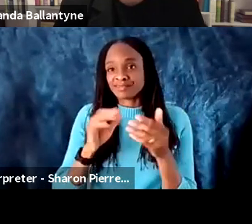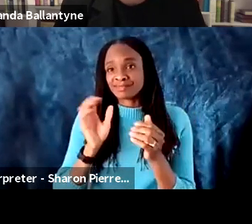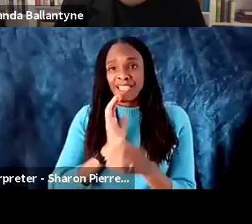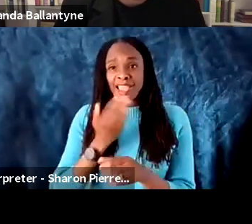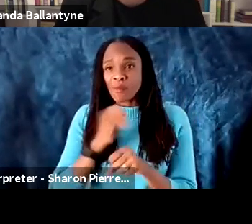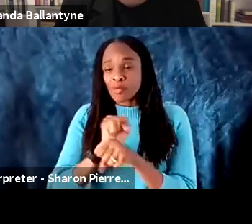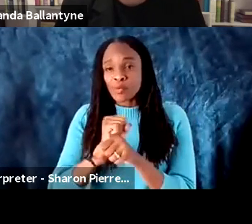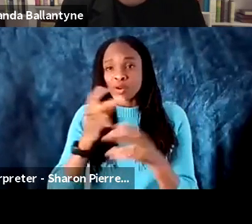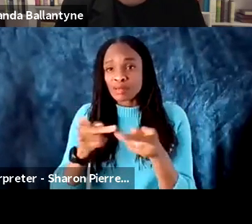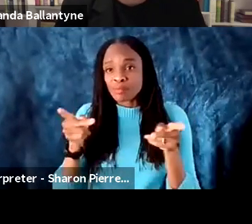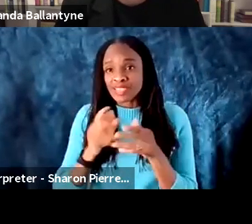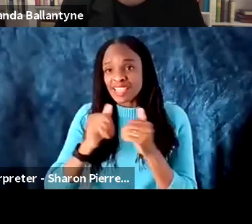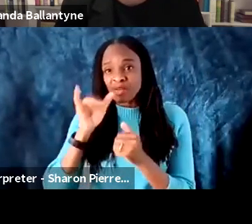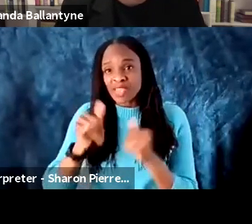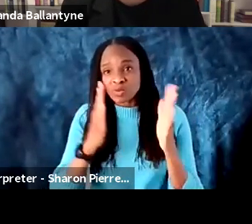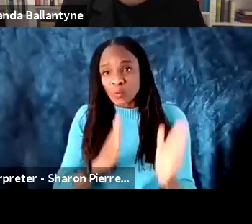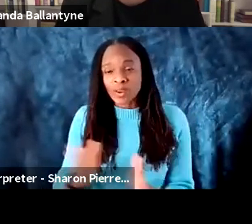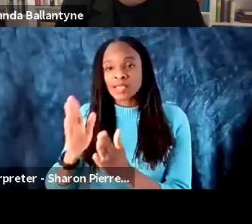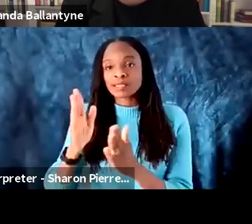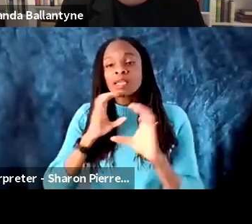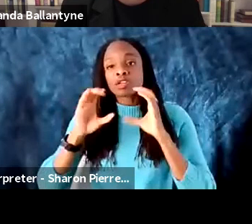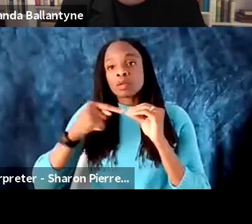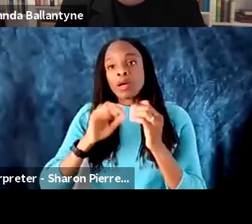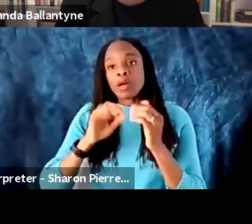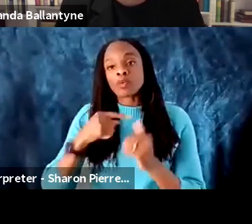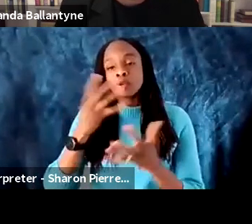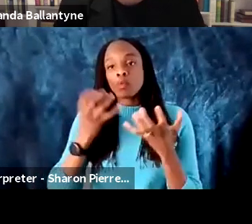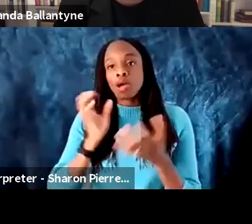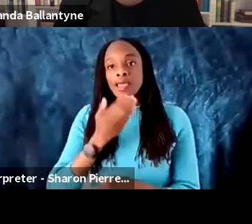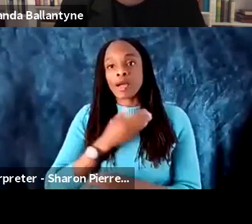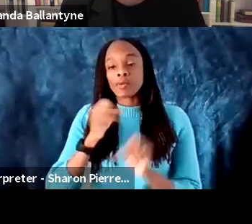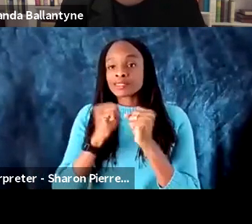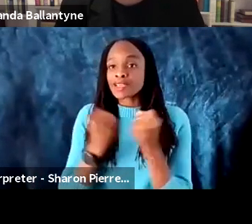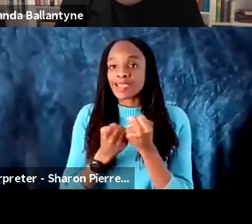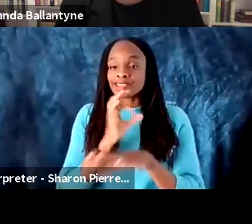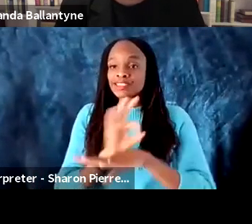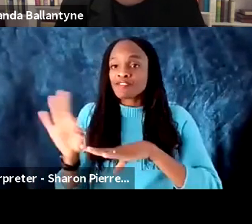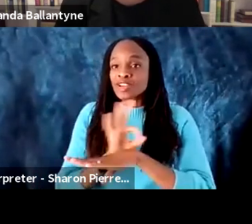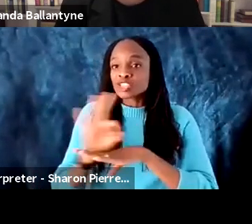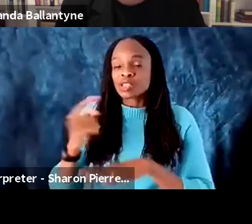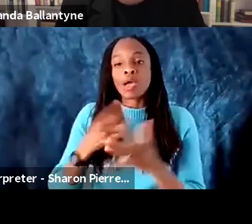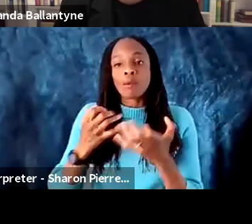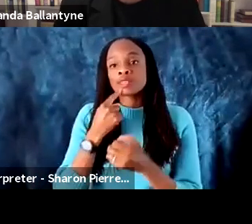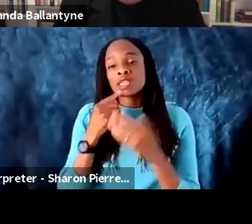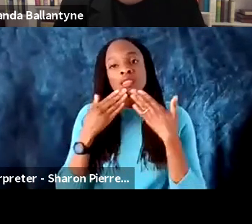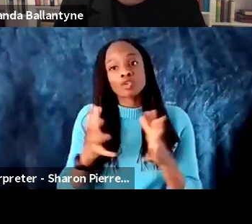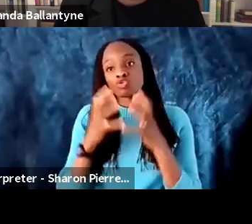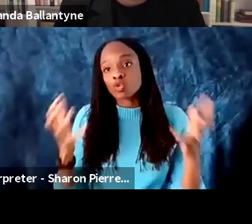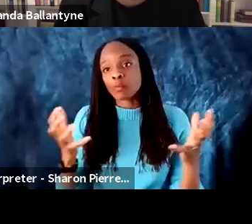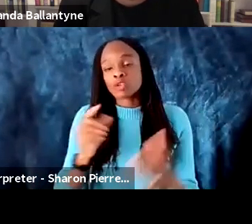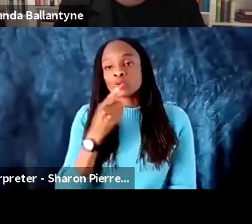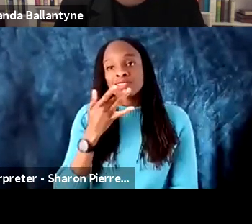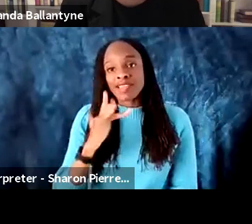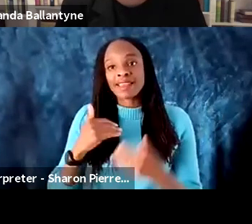are organized. This is really a conversation about how we want our society to function. So I just want to say thank you so much. We're so lucky